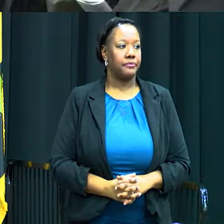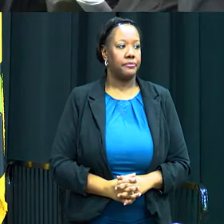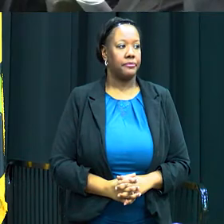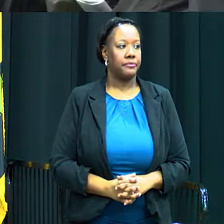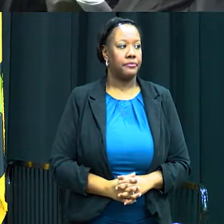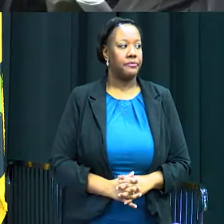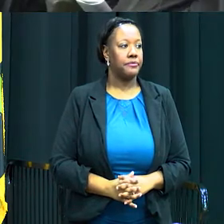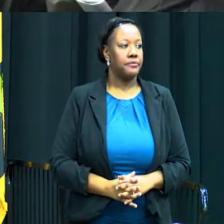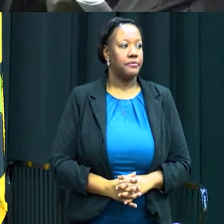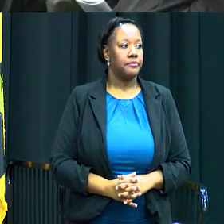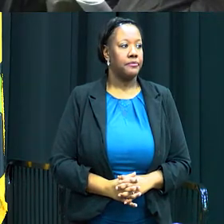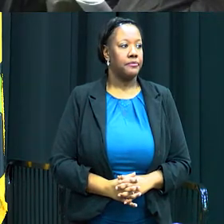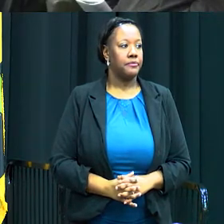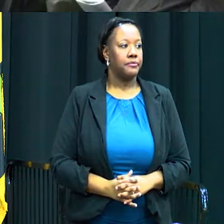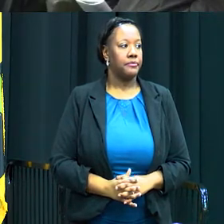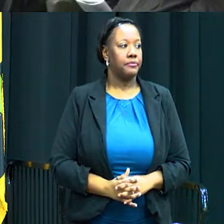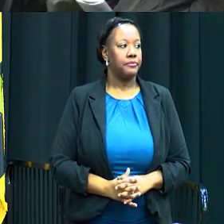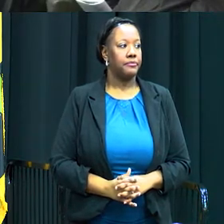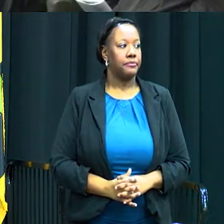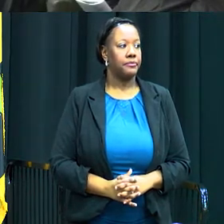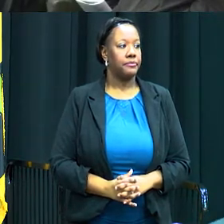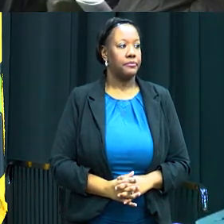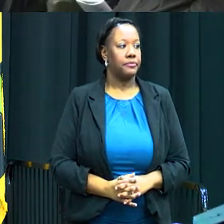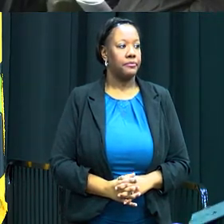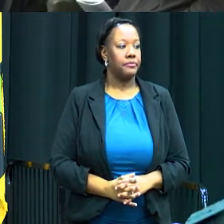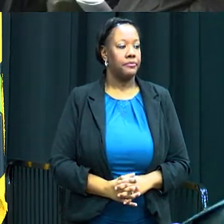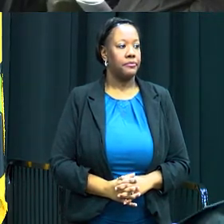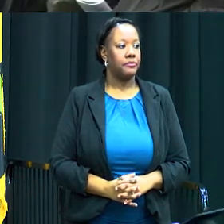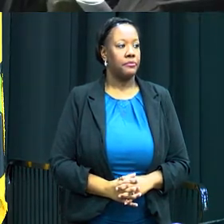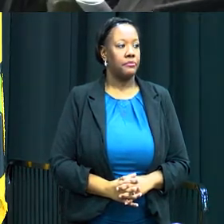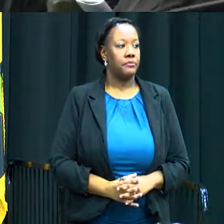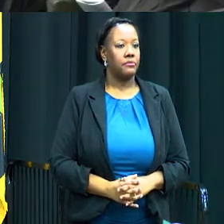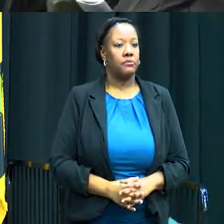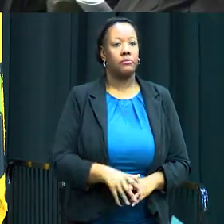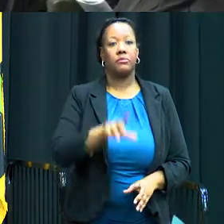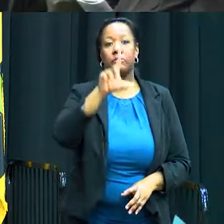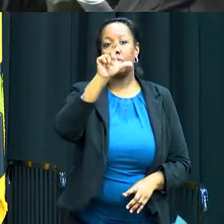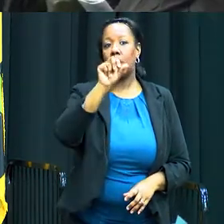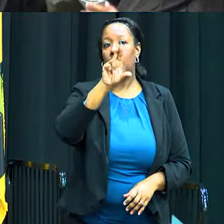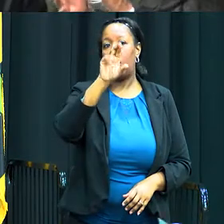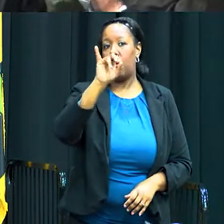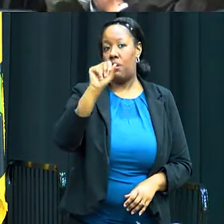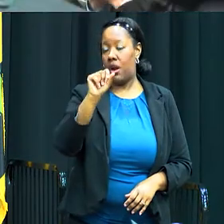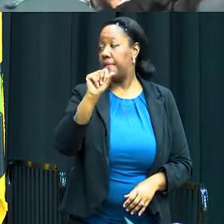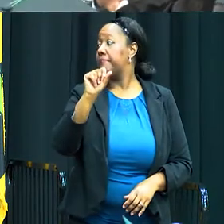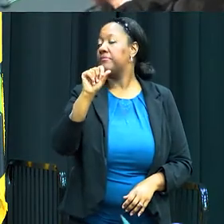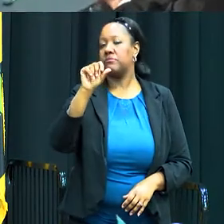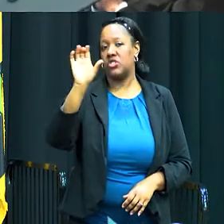Laura Sylvia Childs.